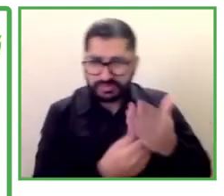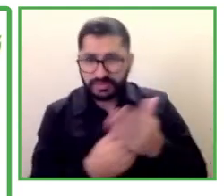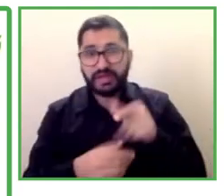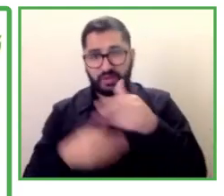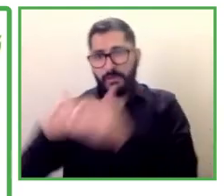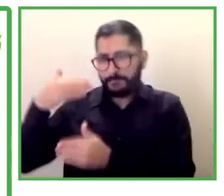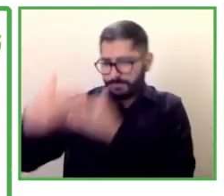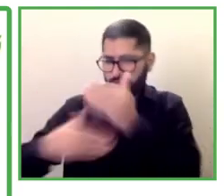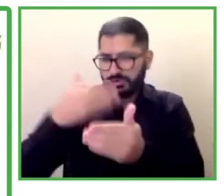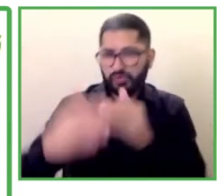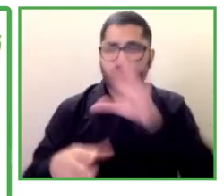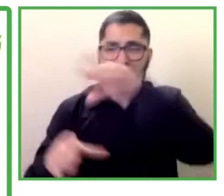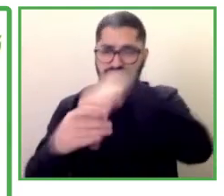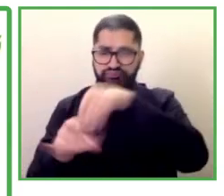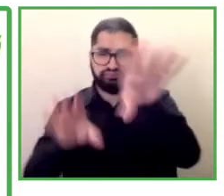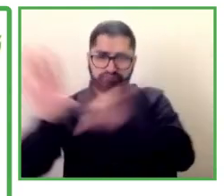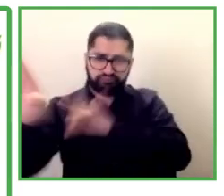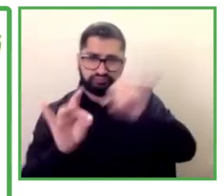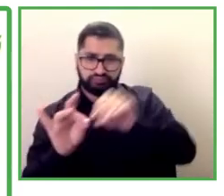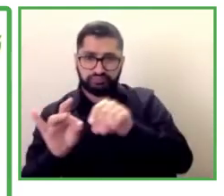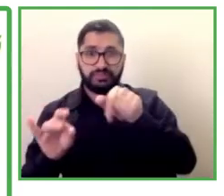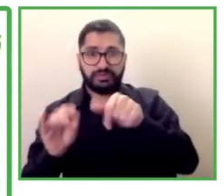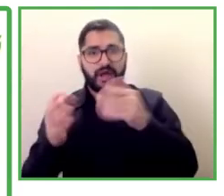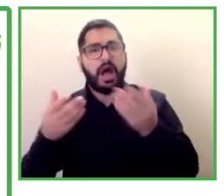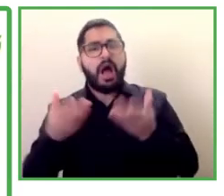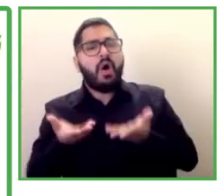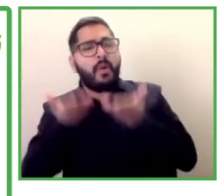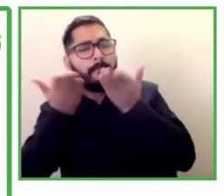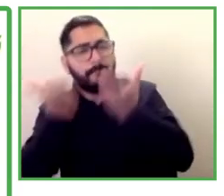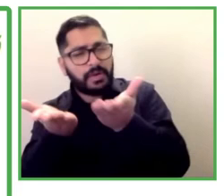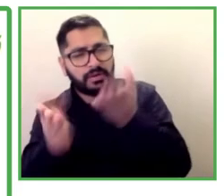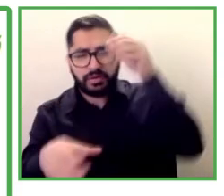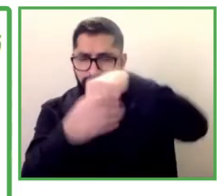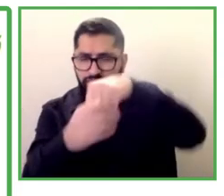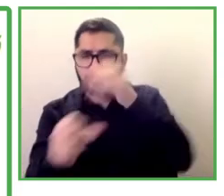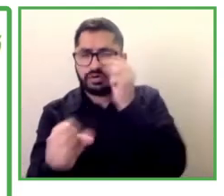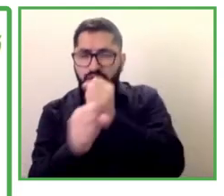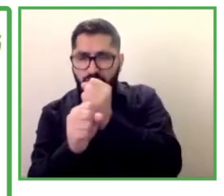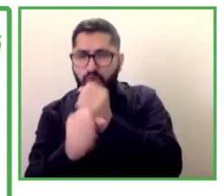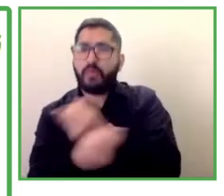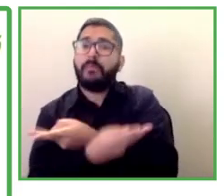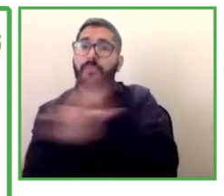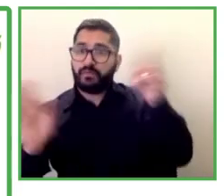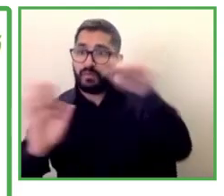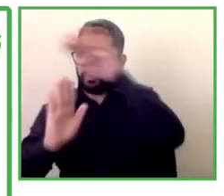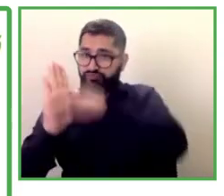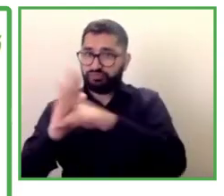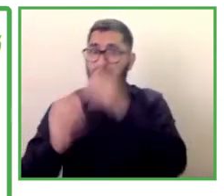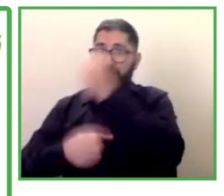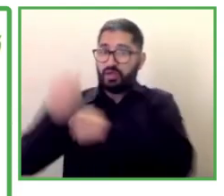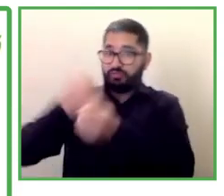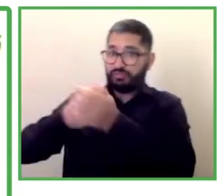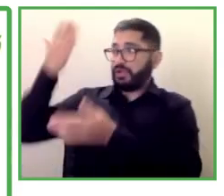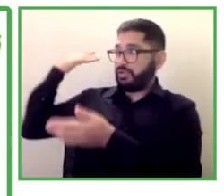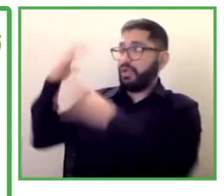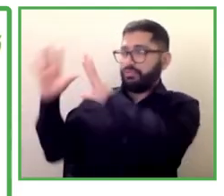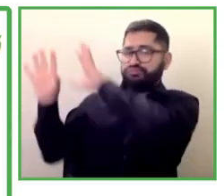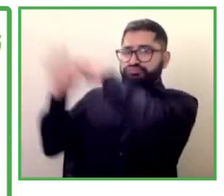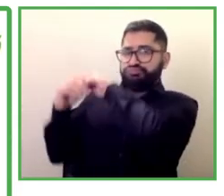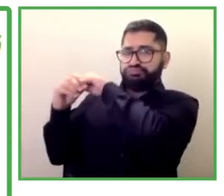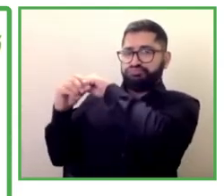this election processes. So the offer for 2021 that was approved yesterday, and